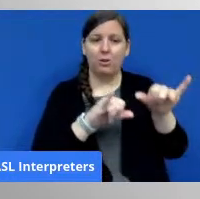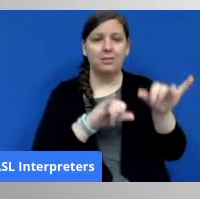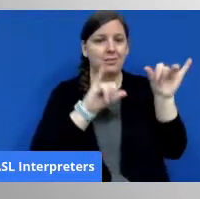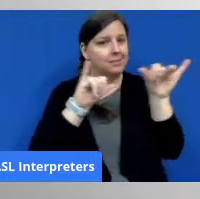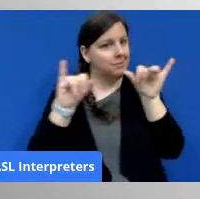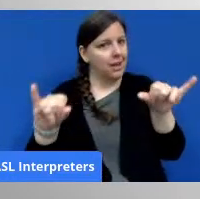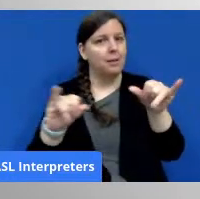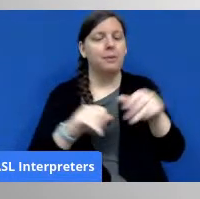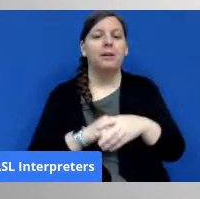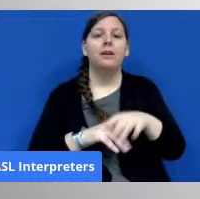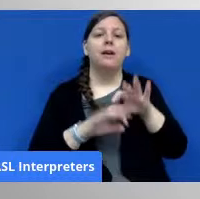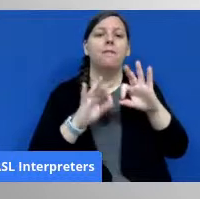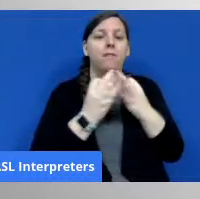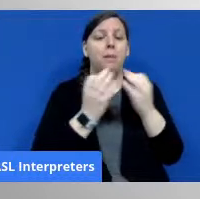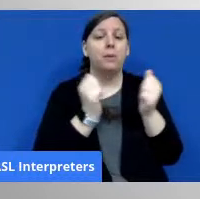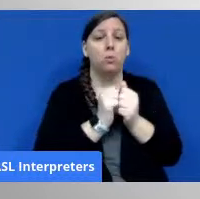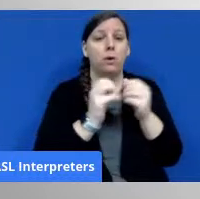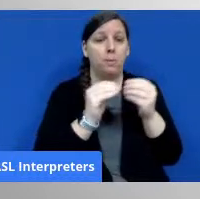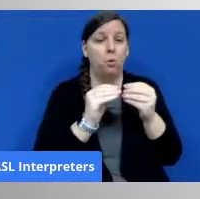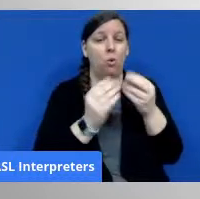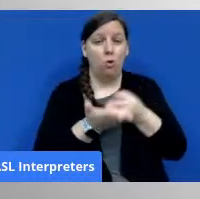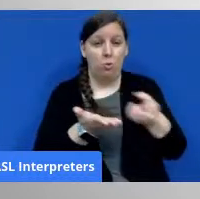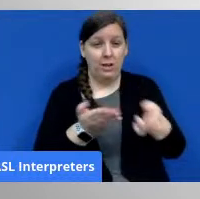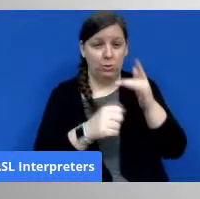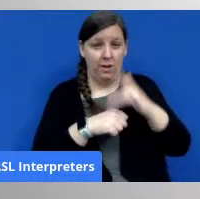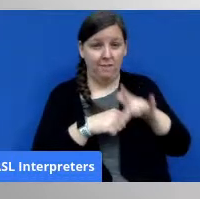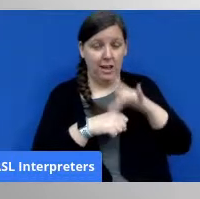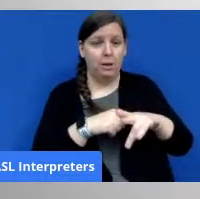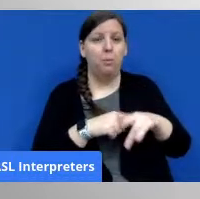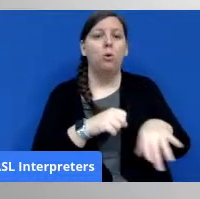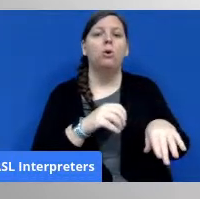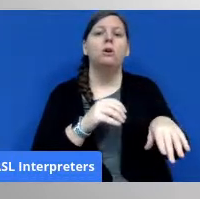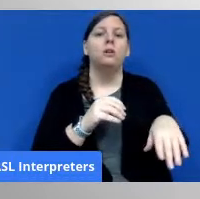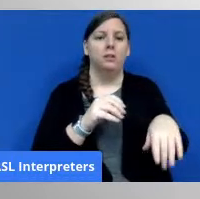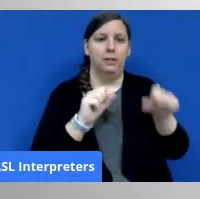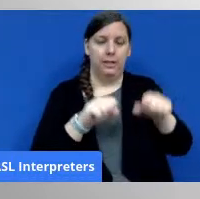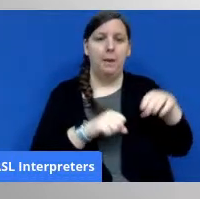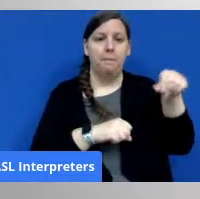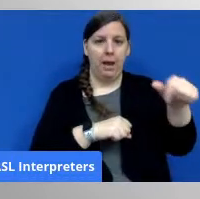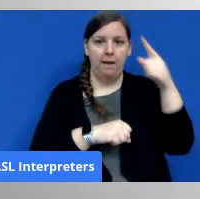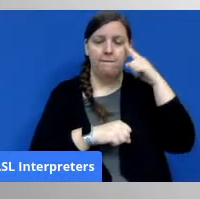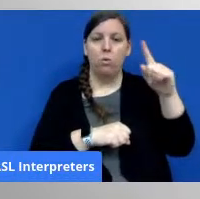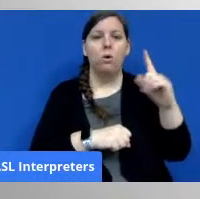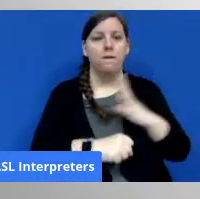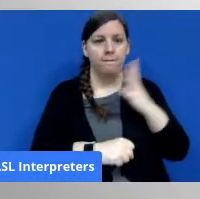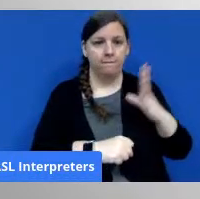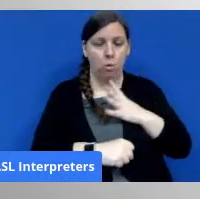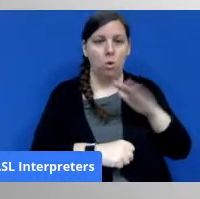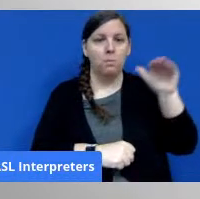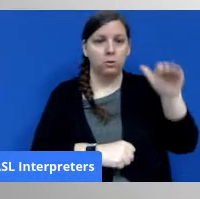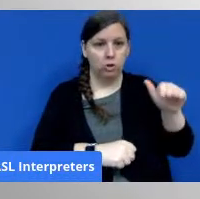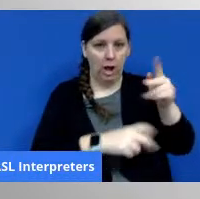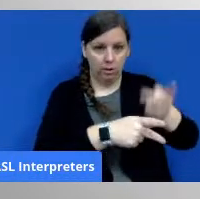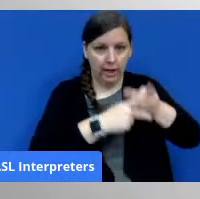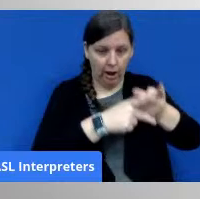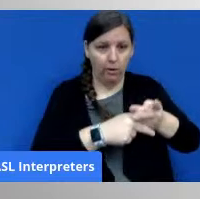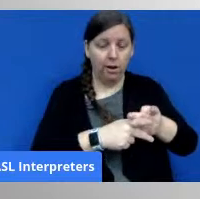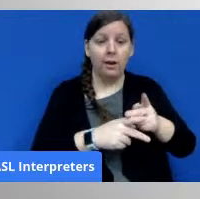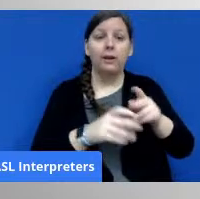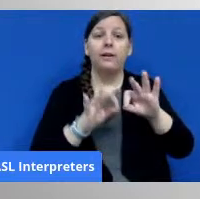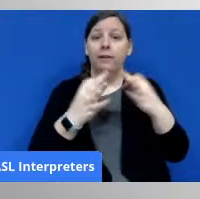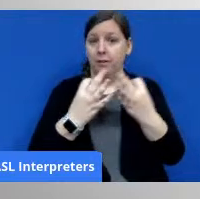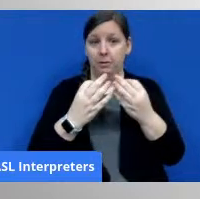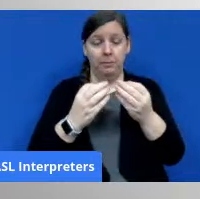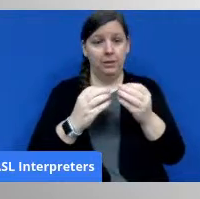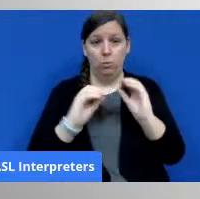families that have more resources are more able to pay for formal childcare. The families that don't, very,